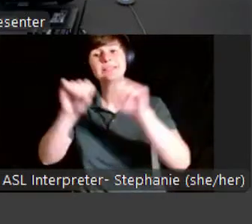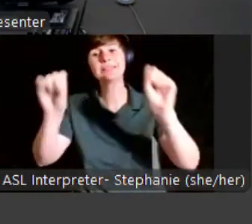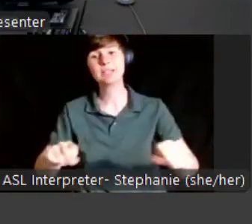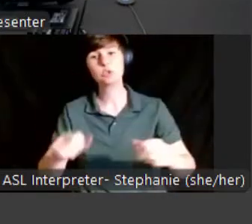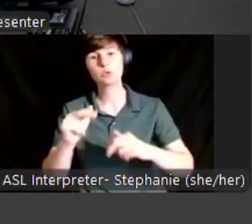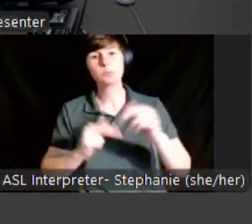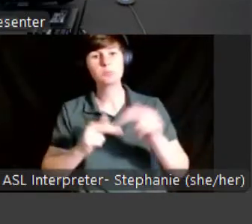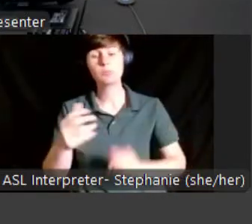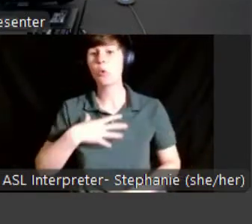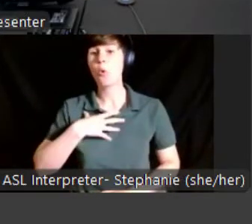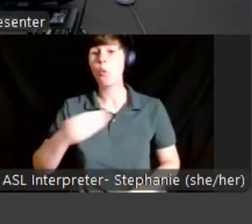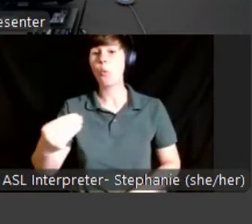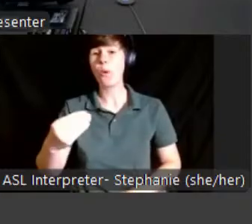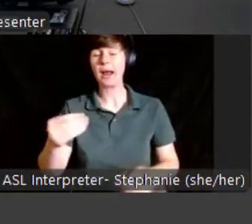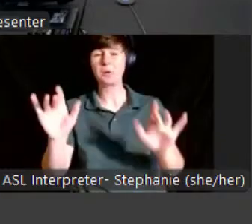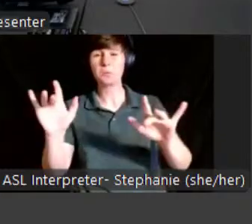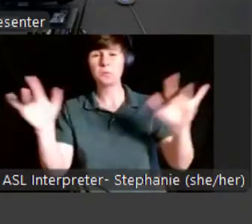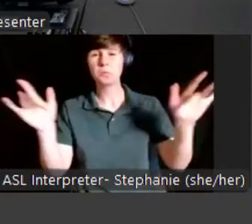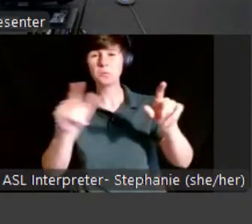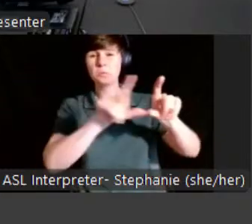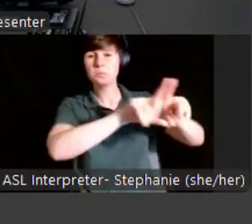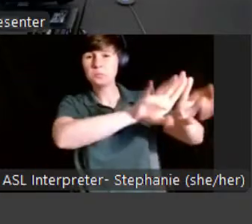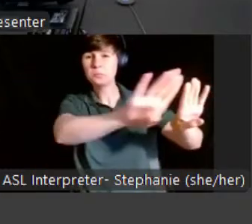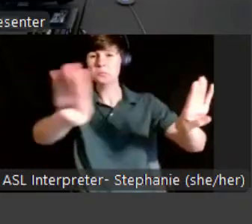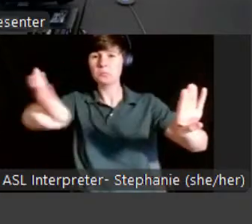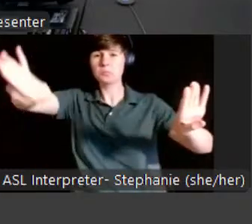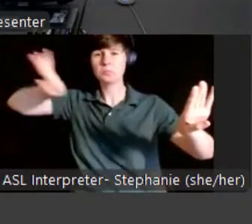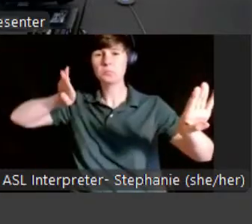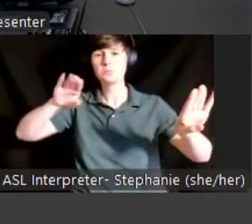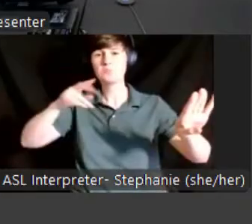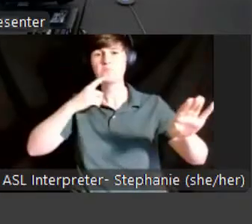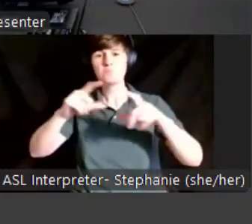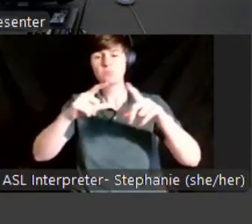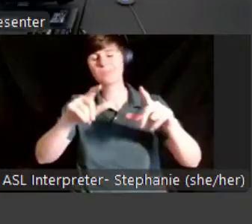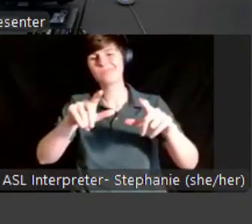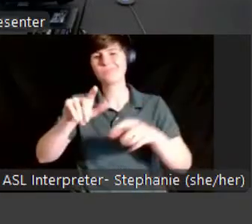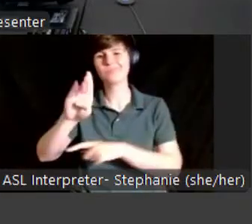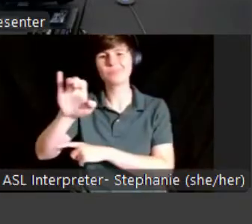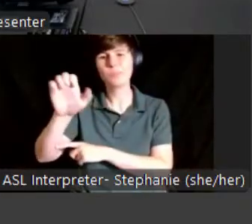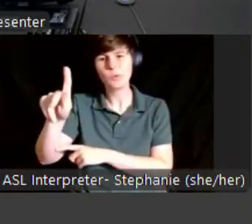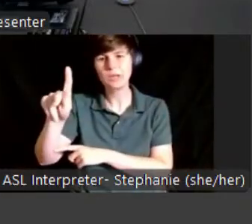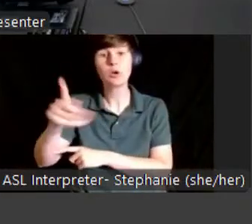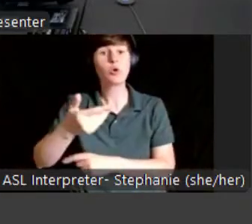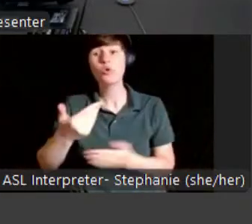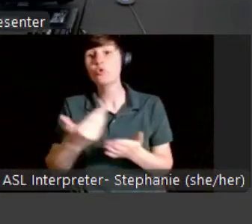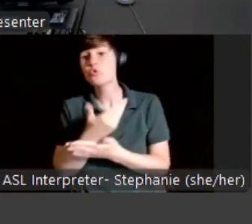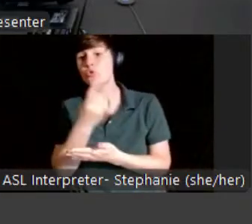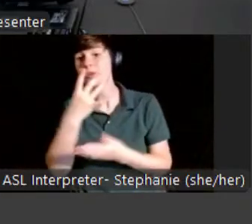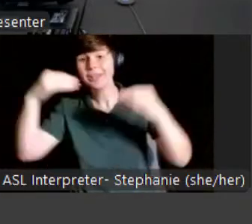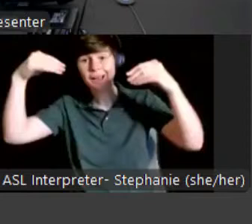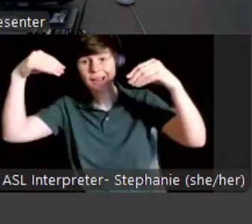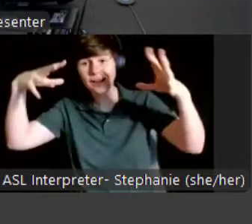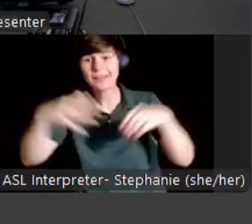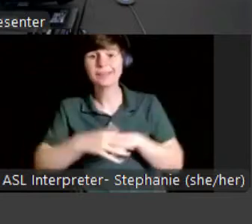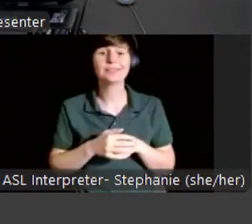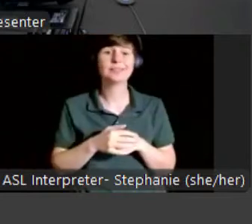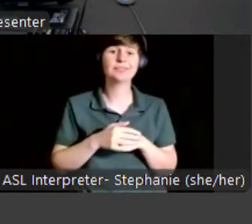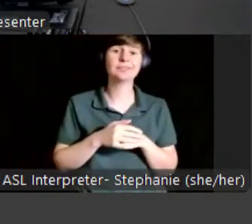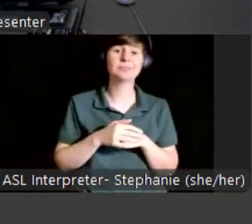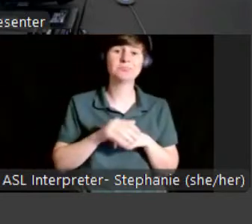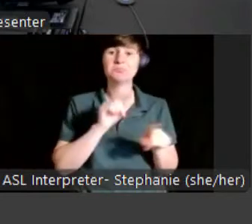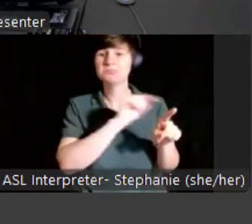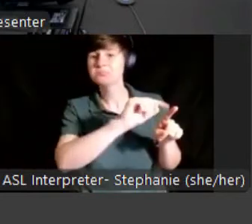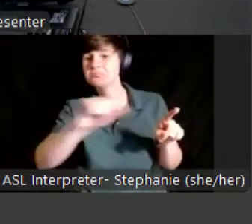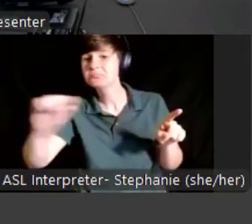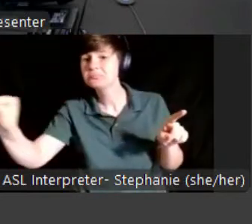white glazed brick tile all the way around on the surround, as well as the new lighting framing in the ceiling with the new lights and all the conduits. The